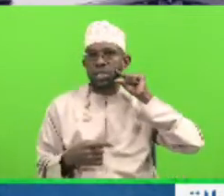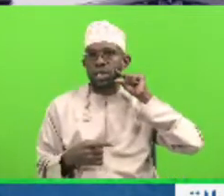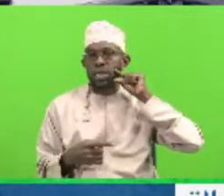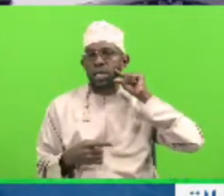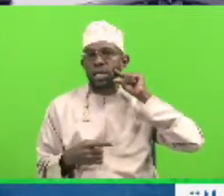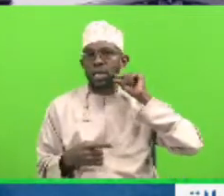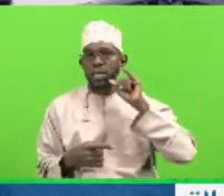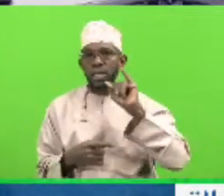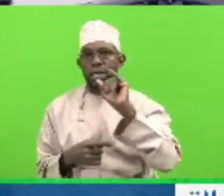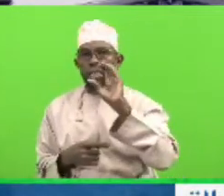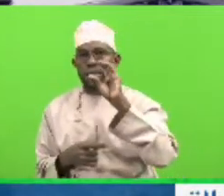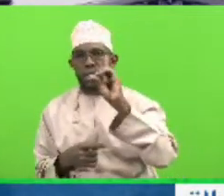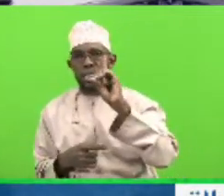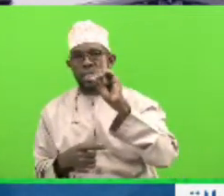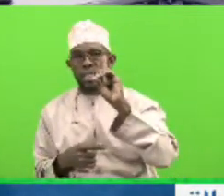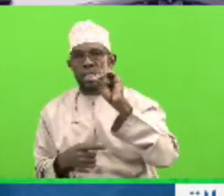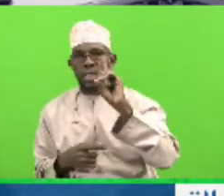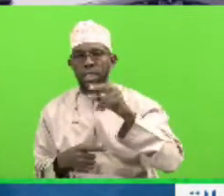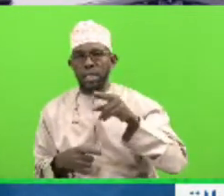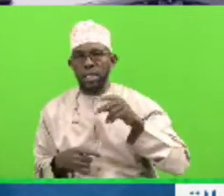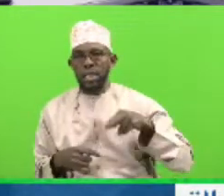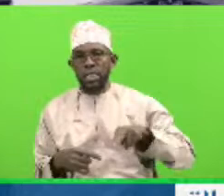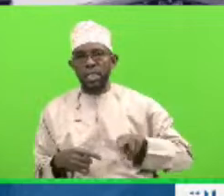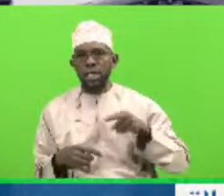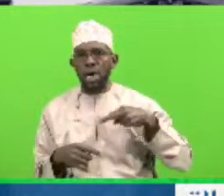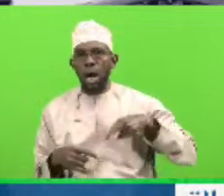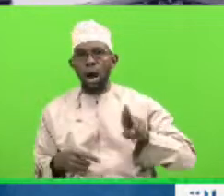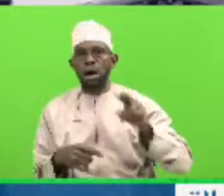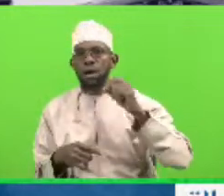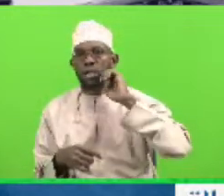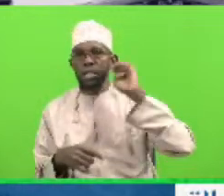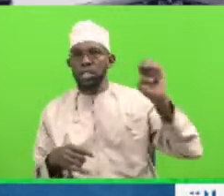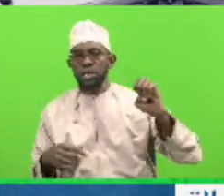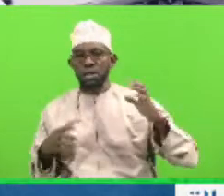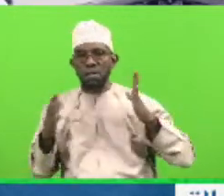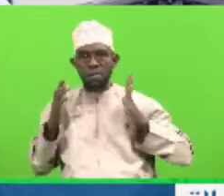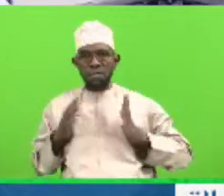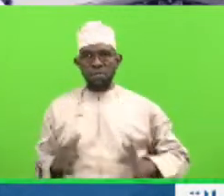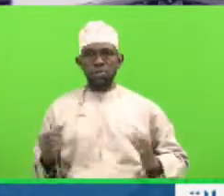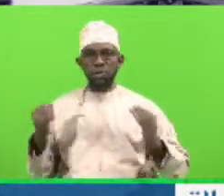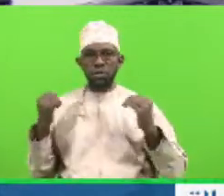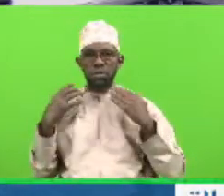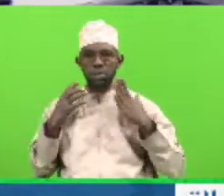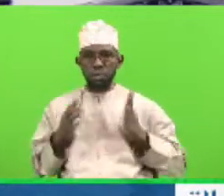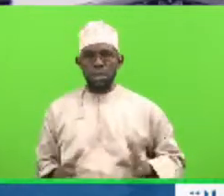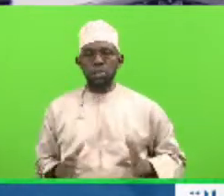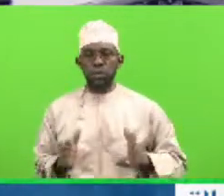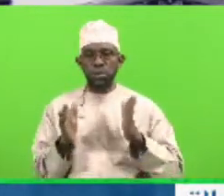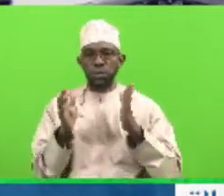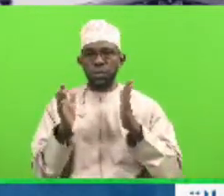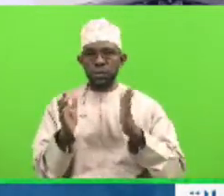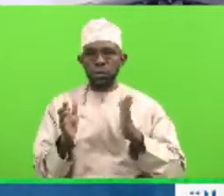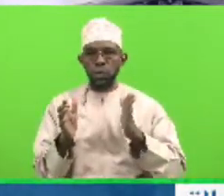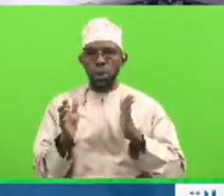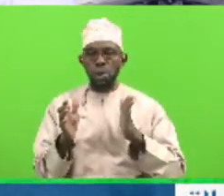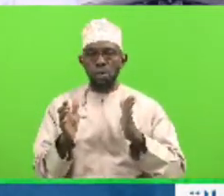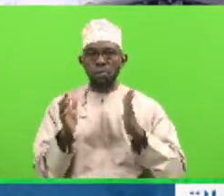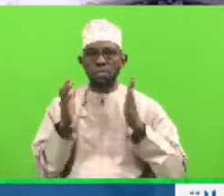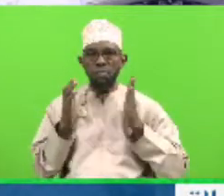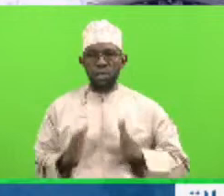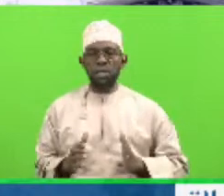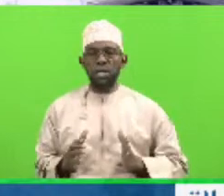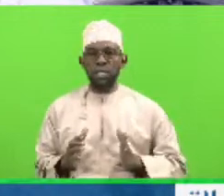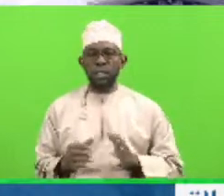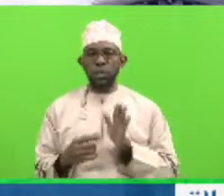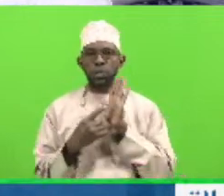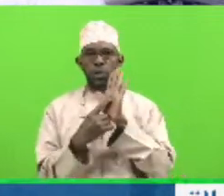is against his or her physical features. A person whose physical features